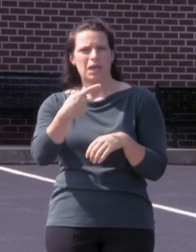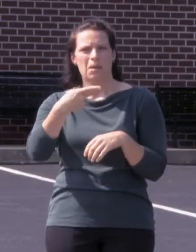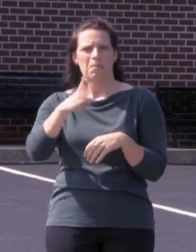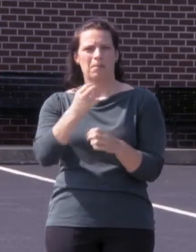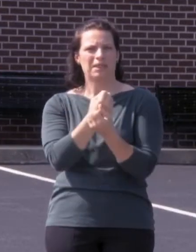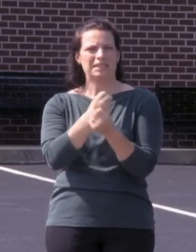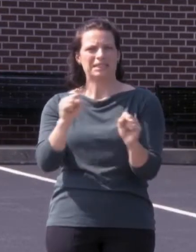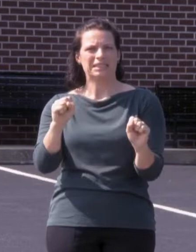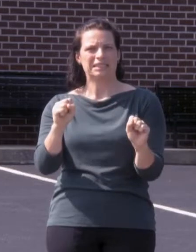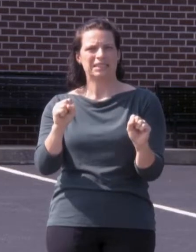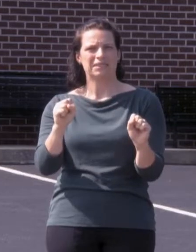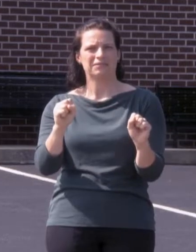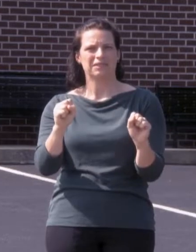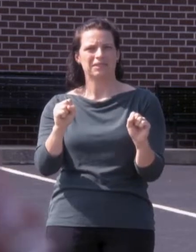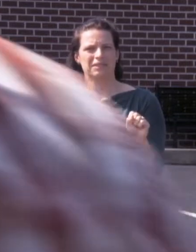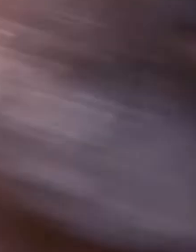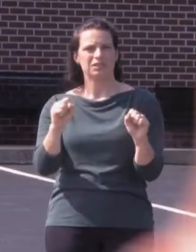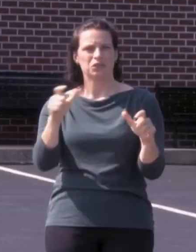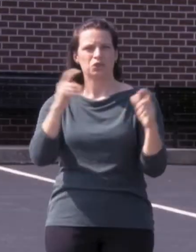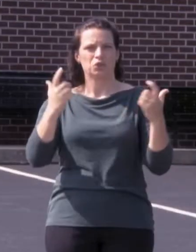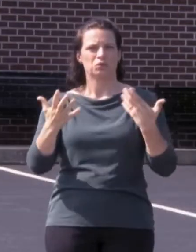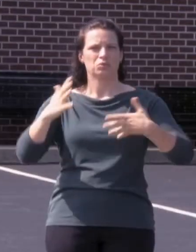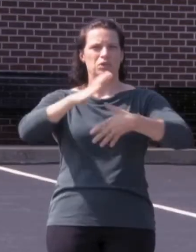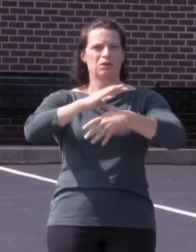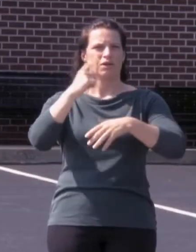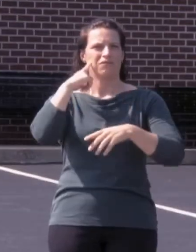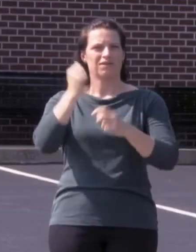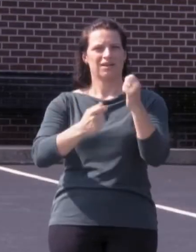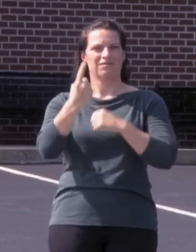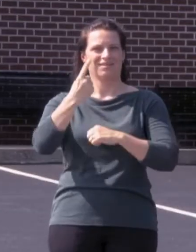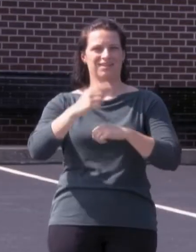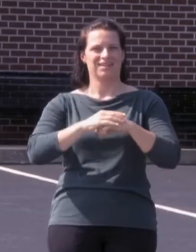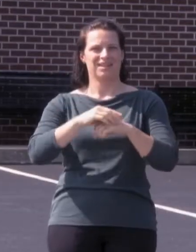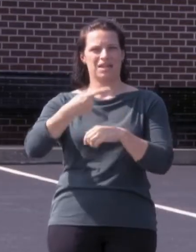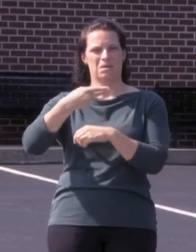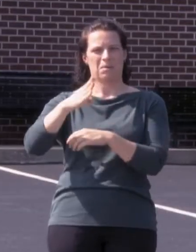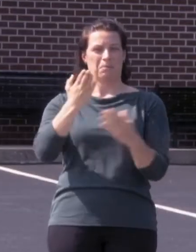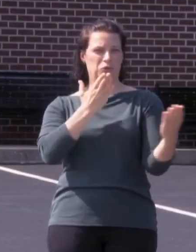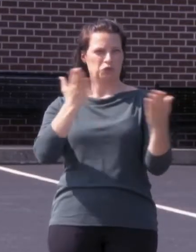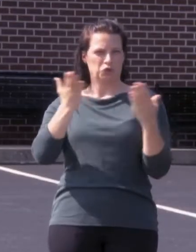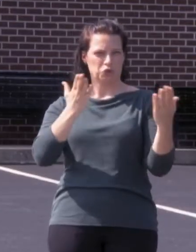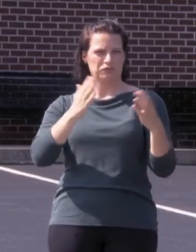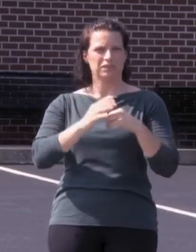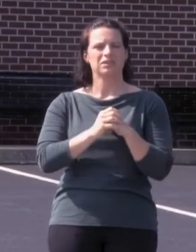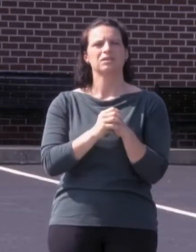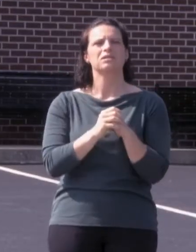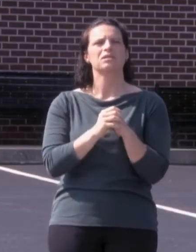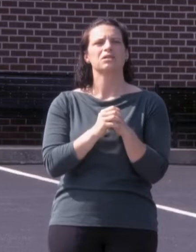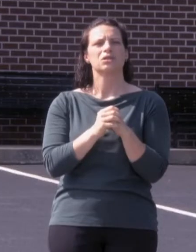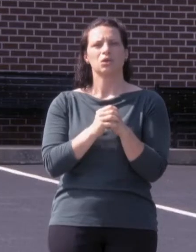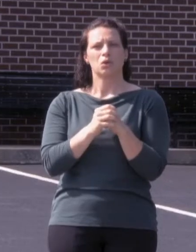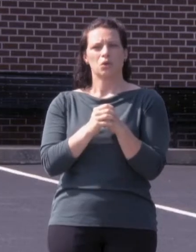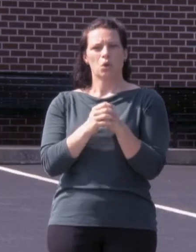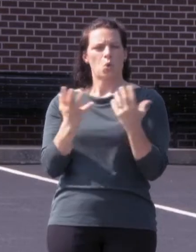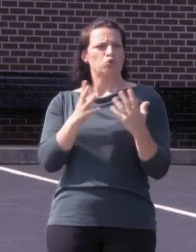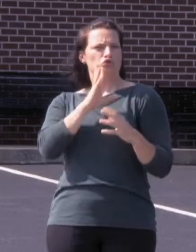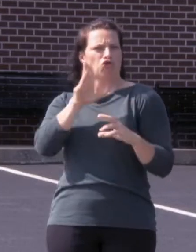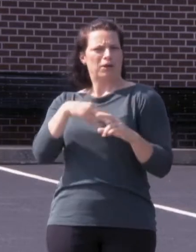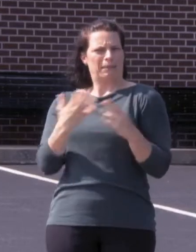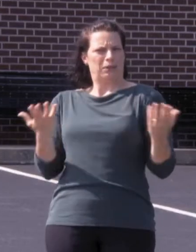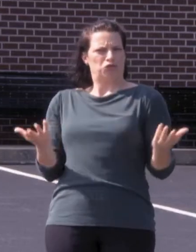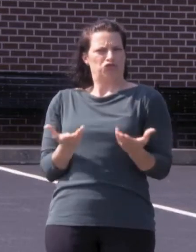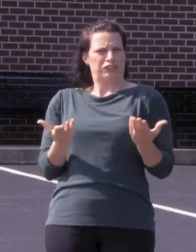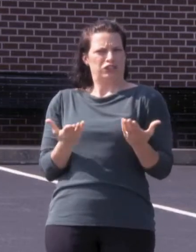is a huge priority for everybody in public service, and what we're talking about here,